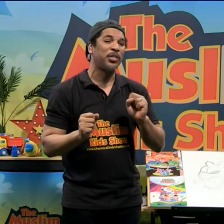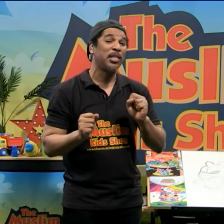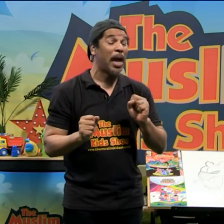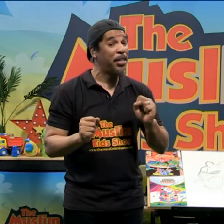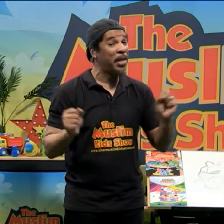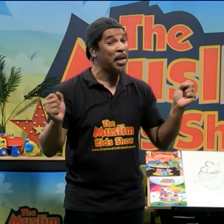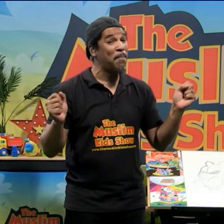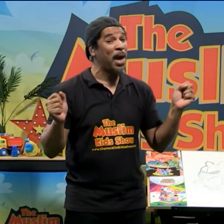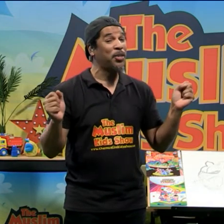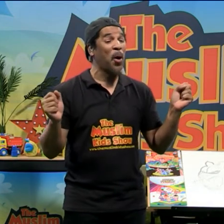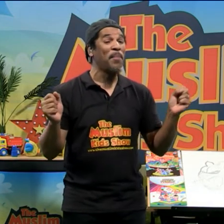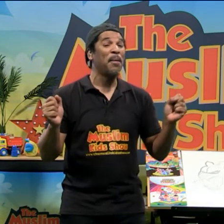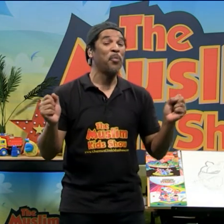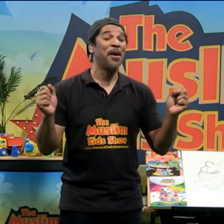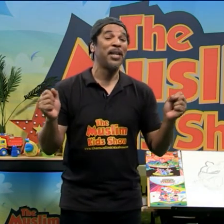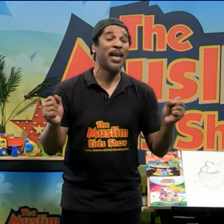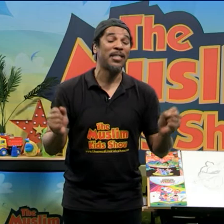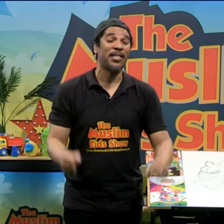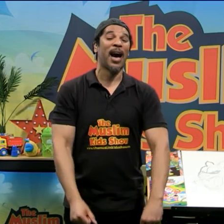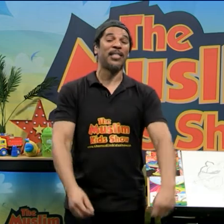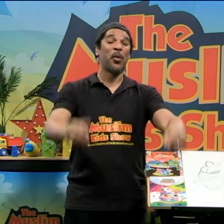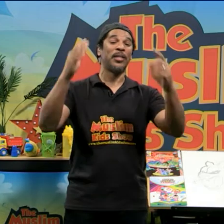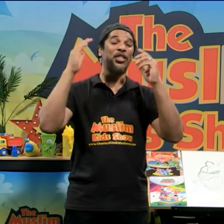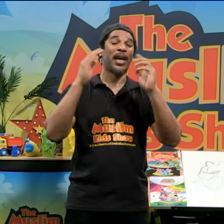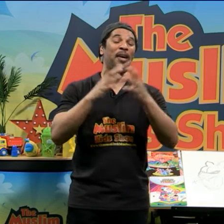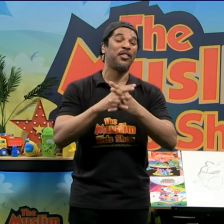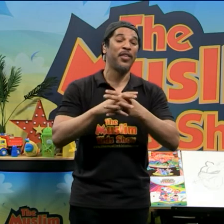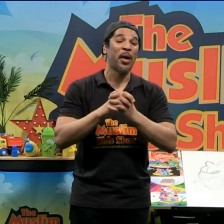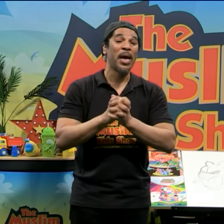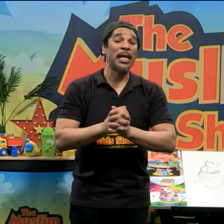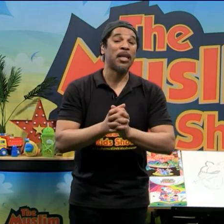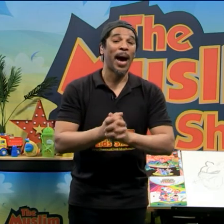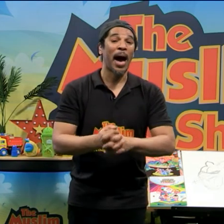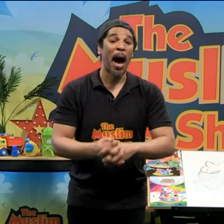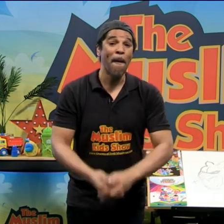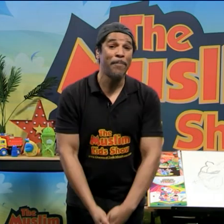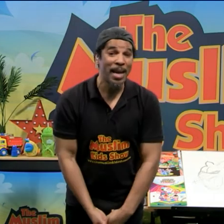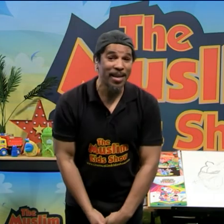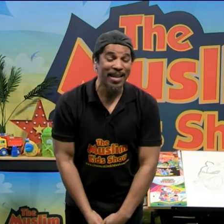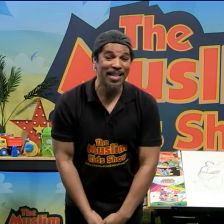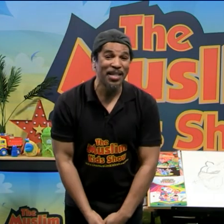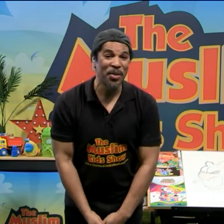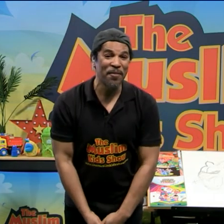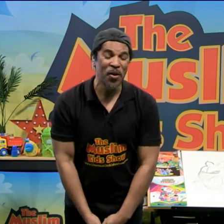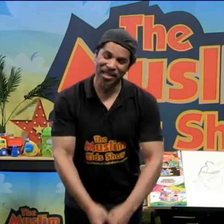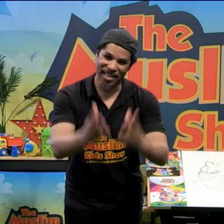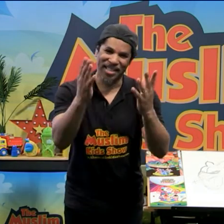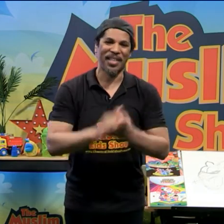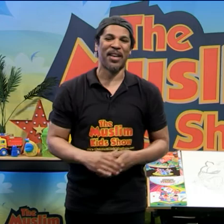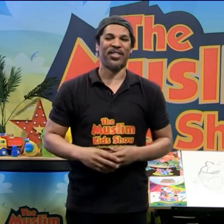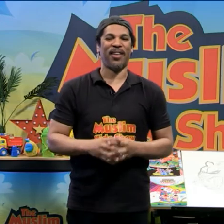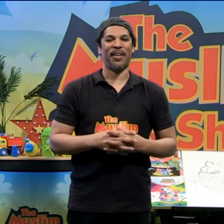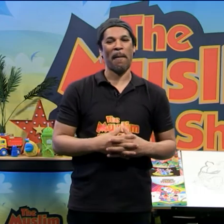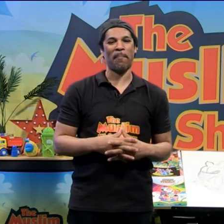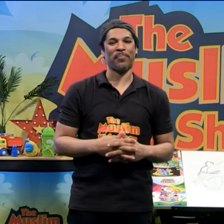those questions. And then again, it might not. But whatever the case is, guys, I'll wait to check out this video. It's about how big is the universe? Let's see it